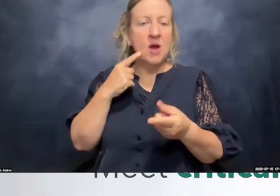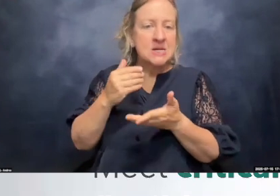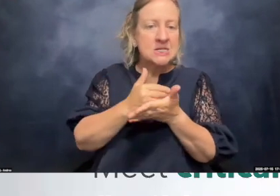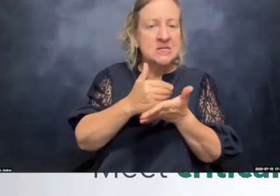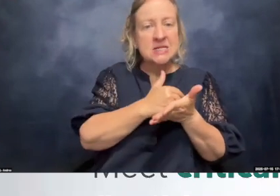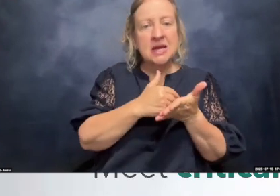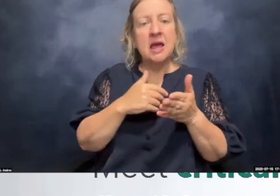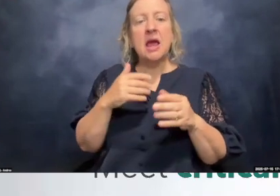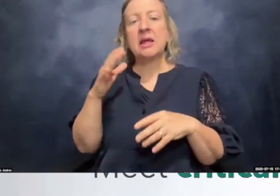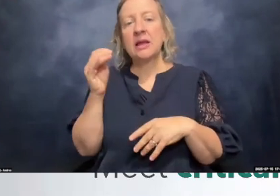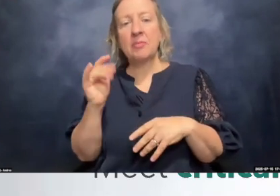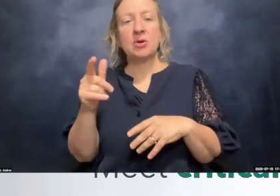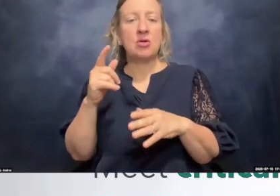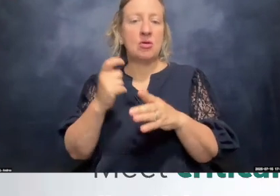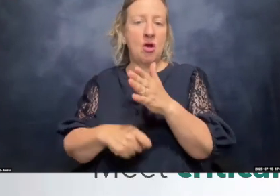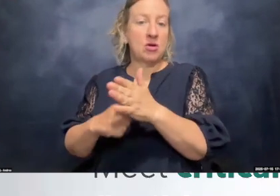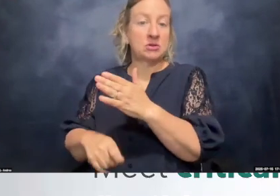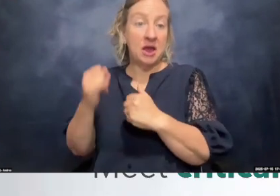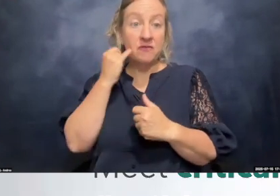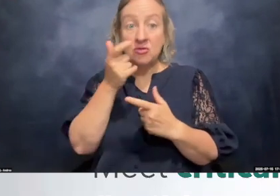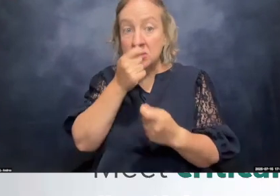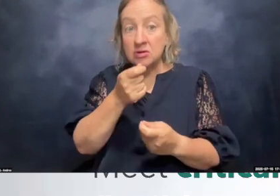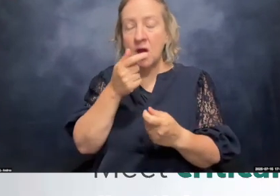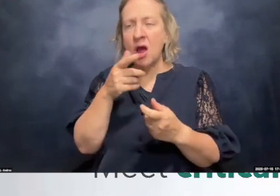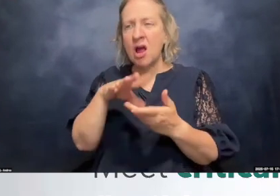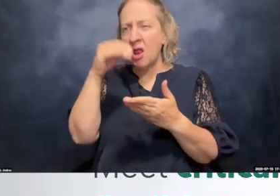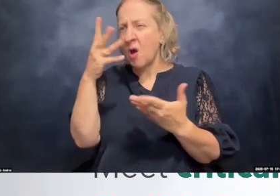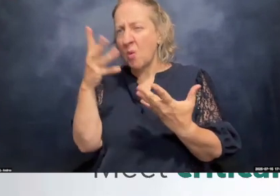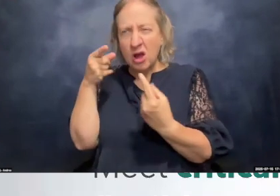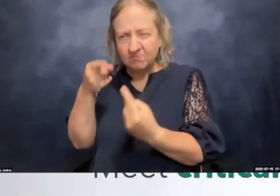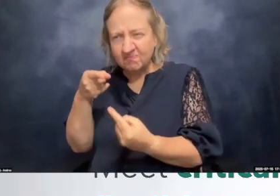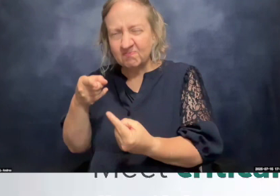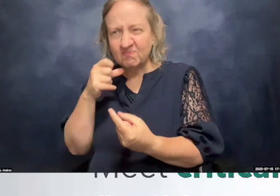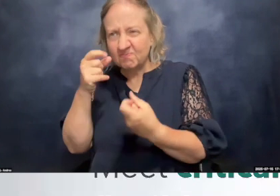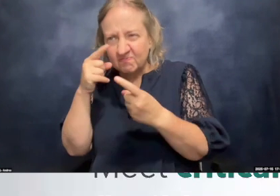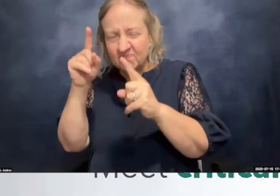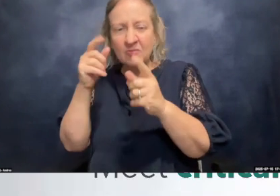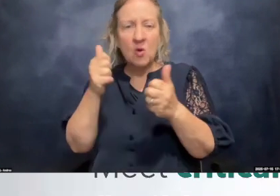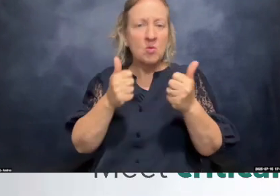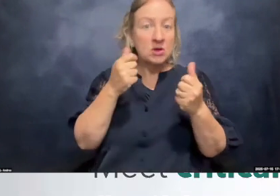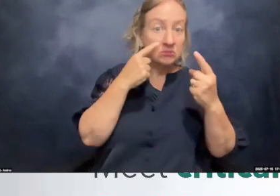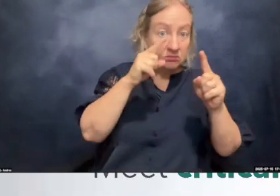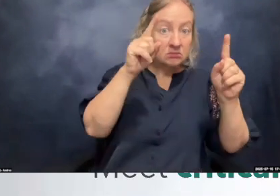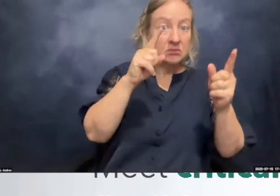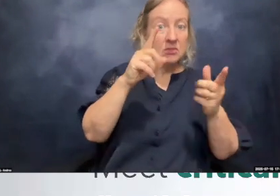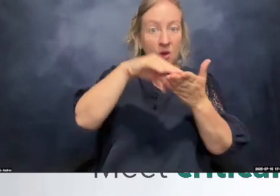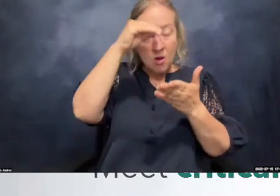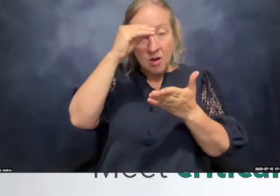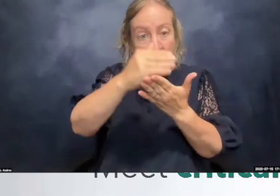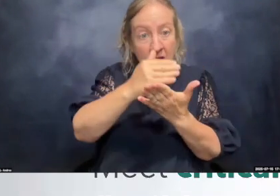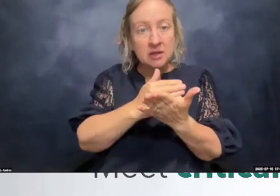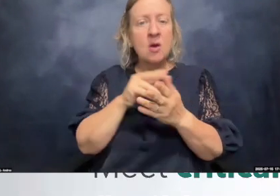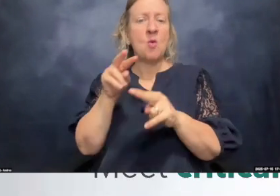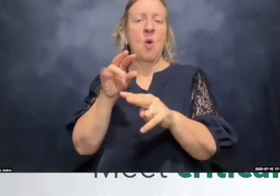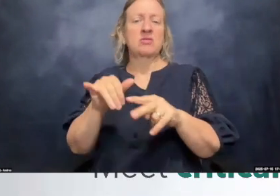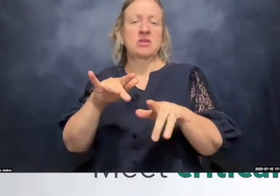you are interested in more details and learning about challenges and lessons learned for each project, we encourage you to watch the recording of our work group, which